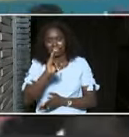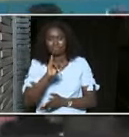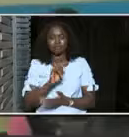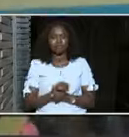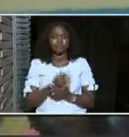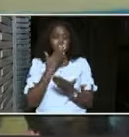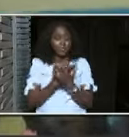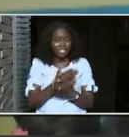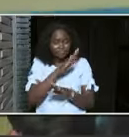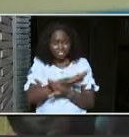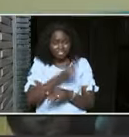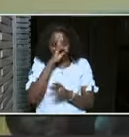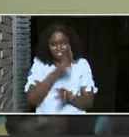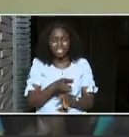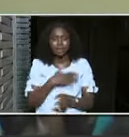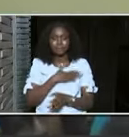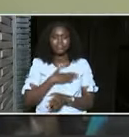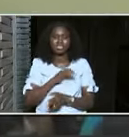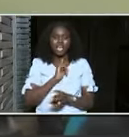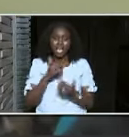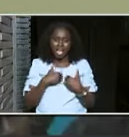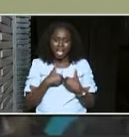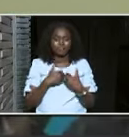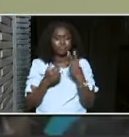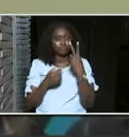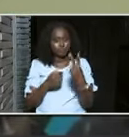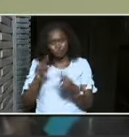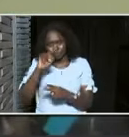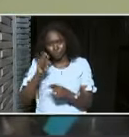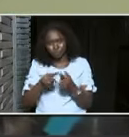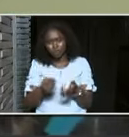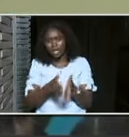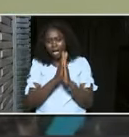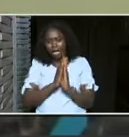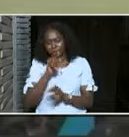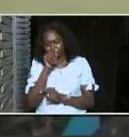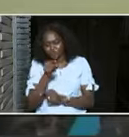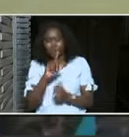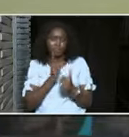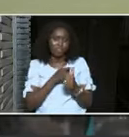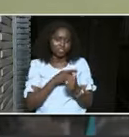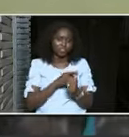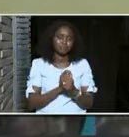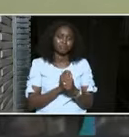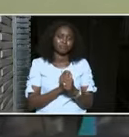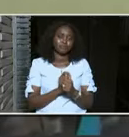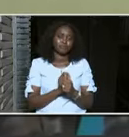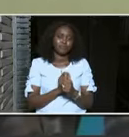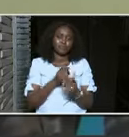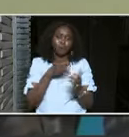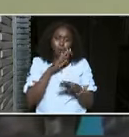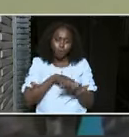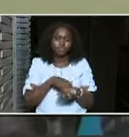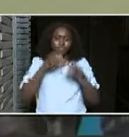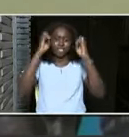Good evening, sir. Please, I have two questions to ask you. The first is on